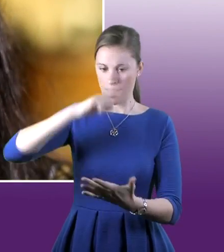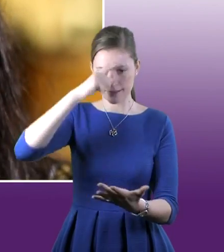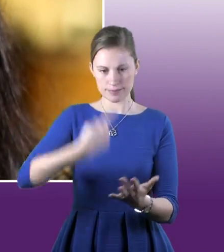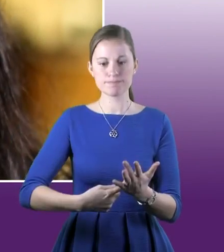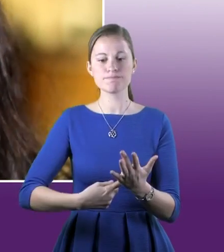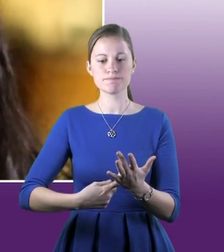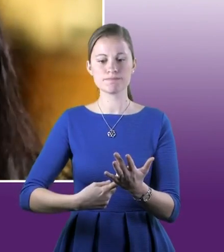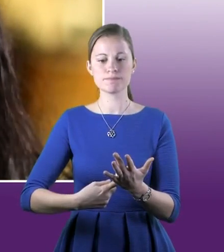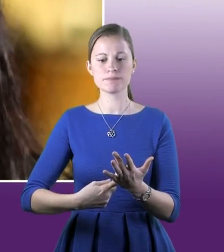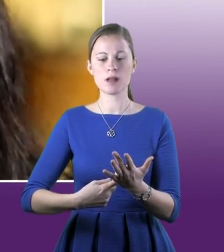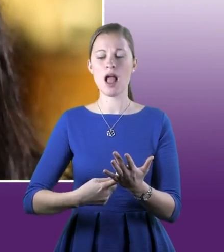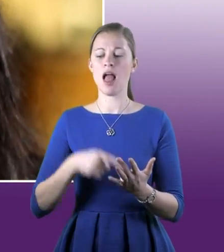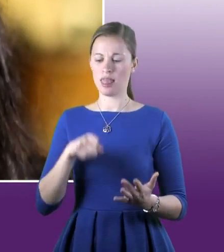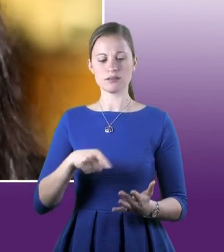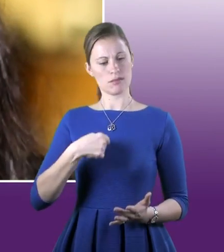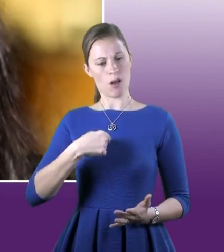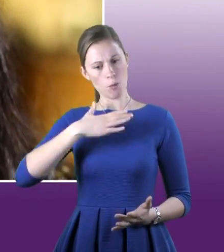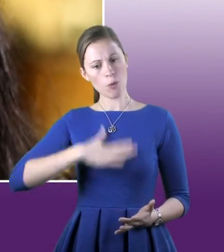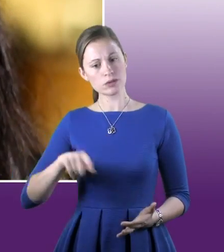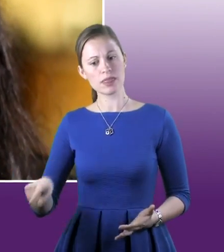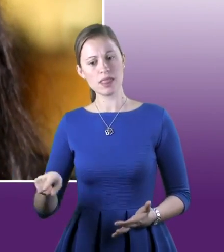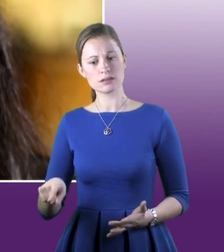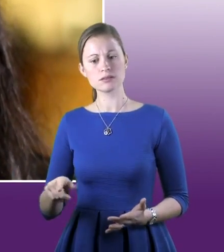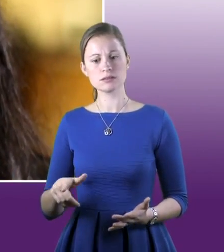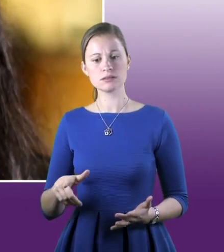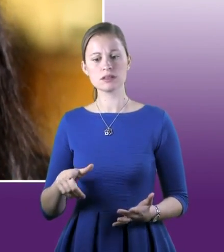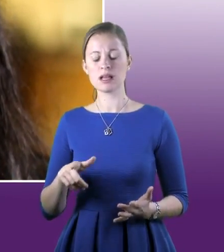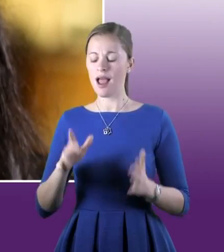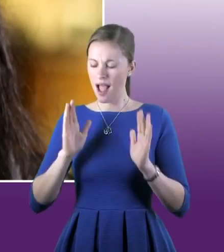it. That's the way it has to be.